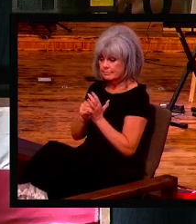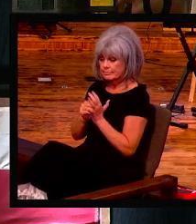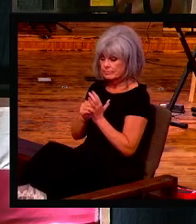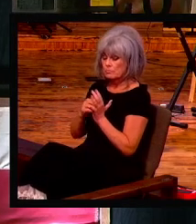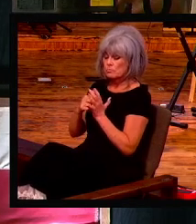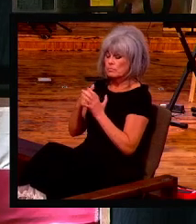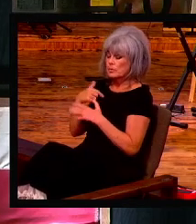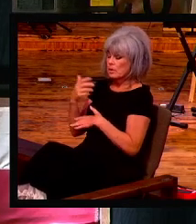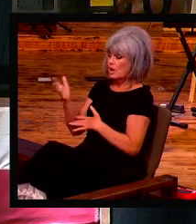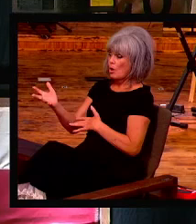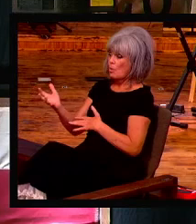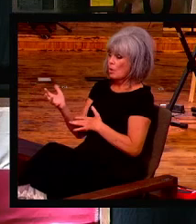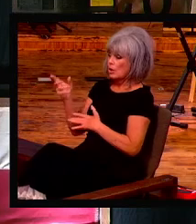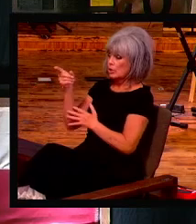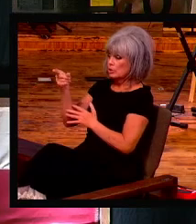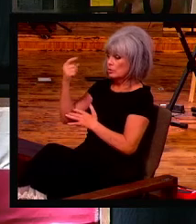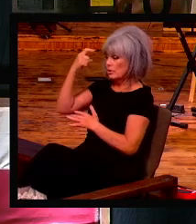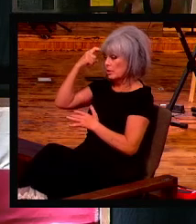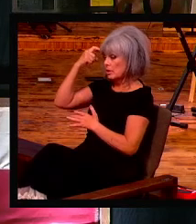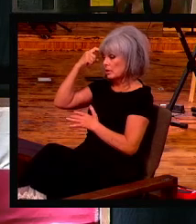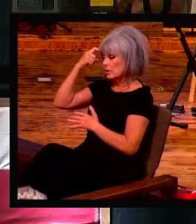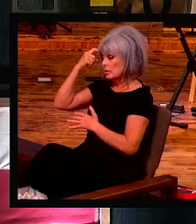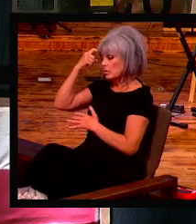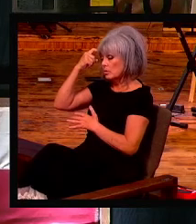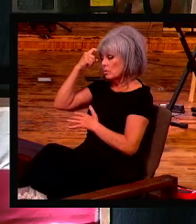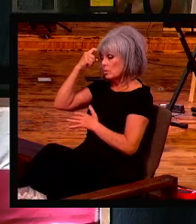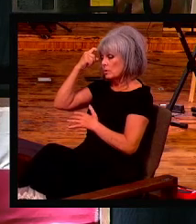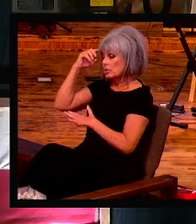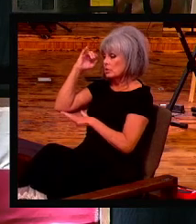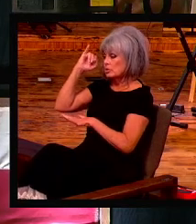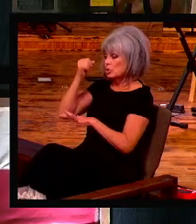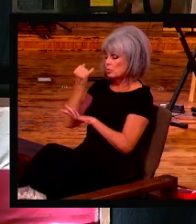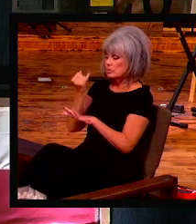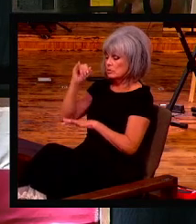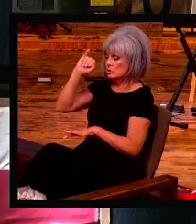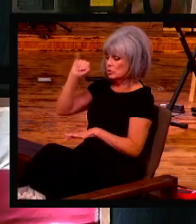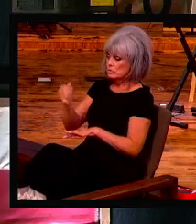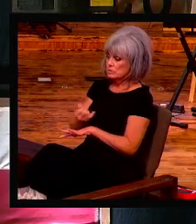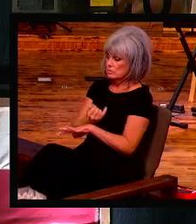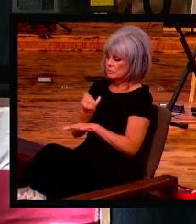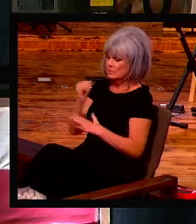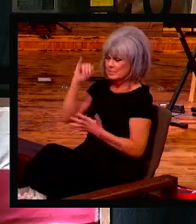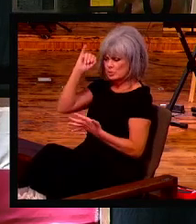And I want you to think about what Joseph just went through in this story,